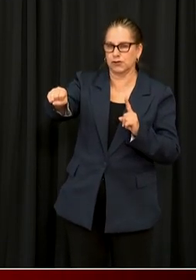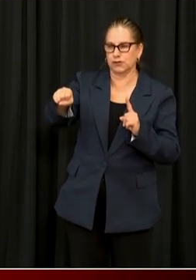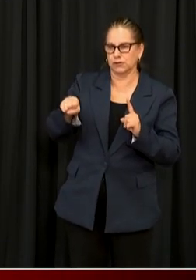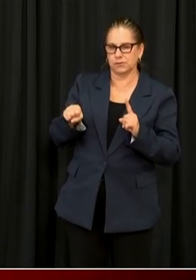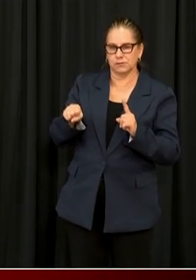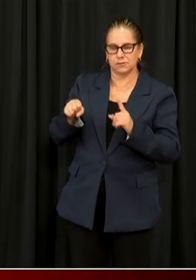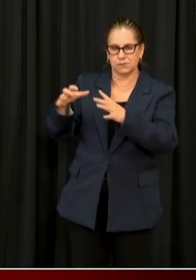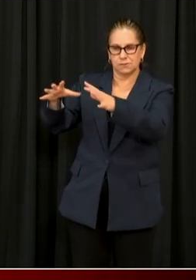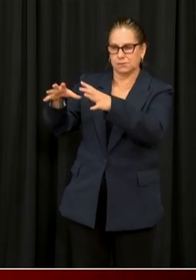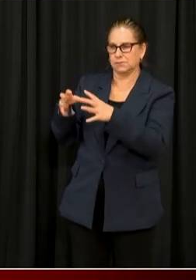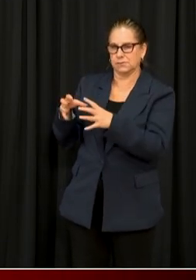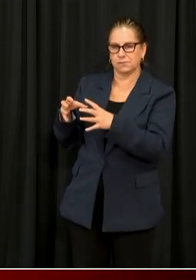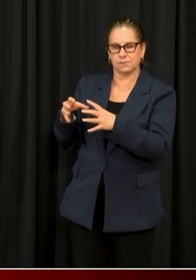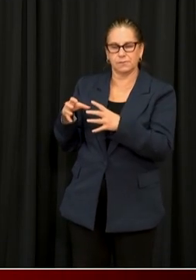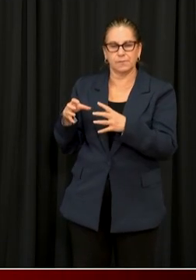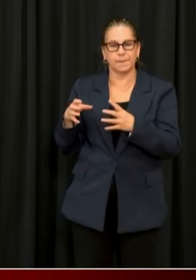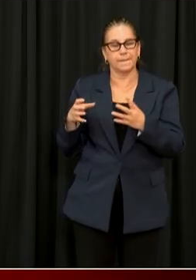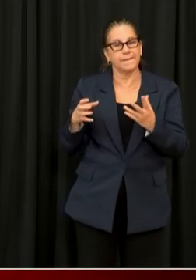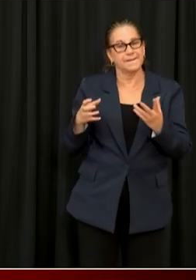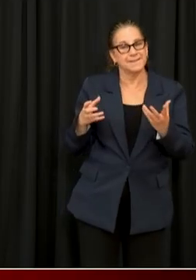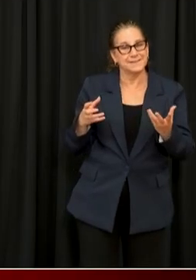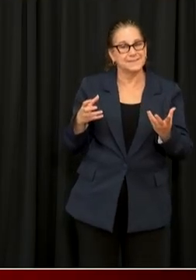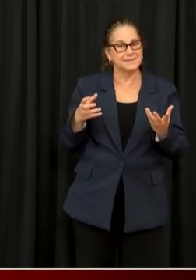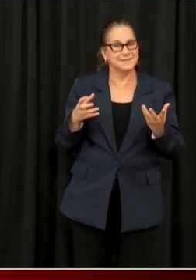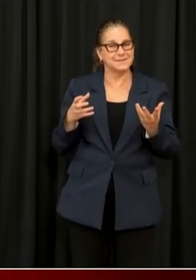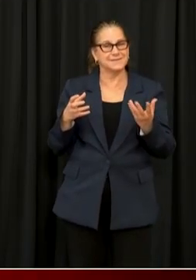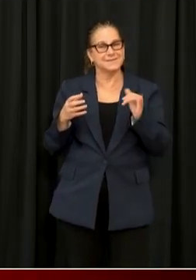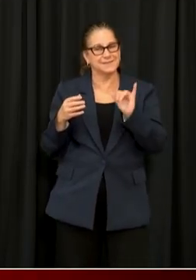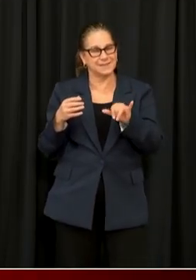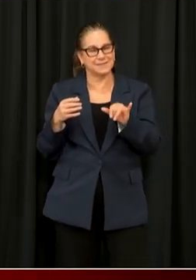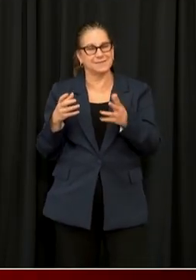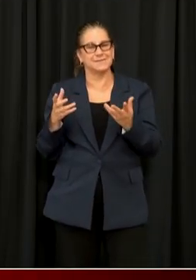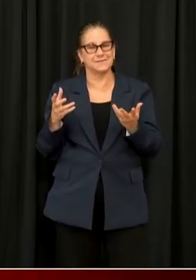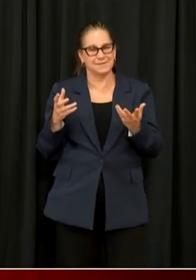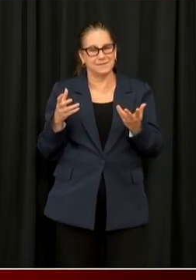we would need that size of a workforce.